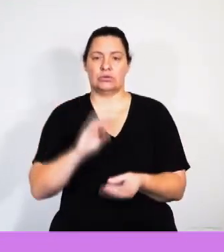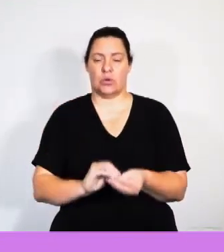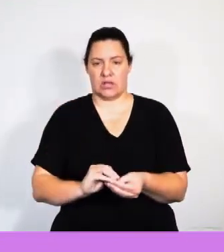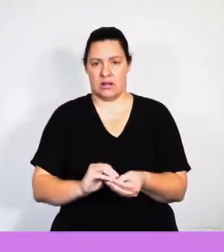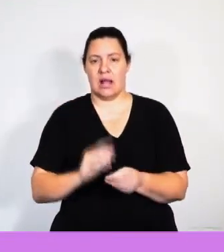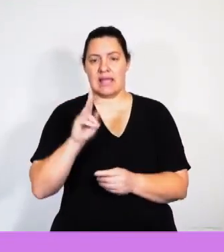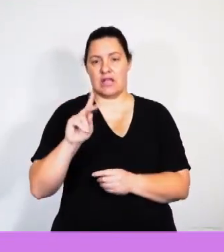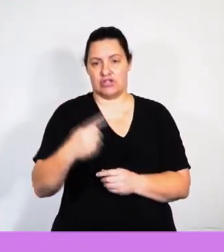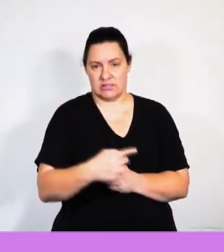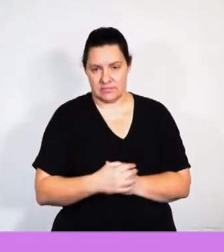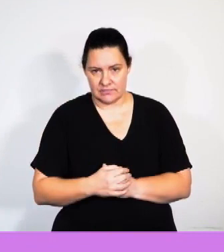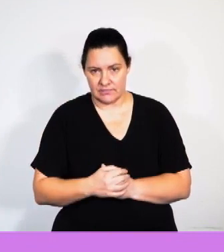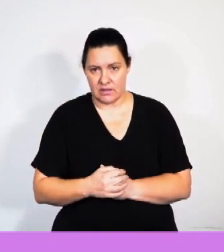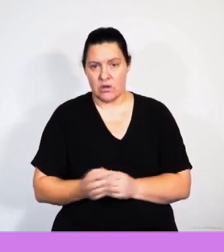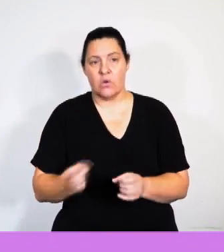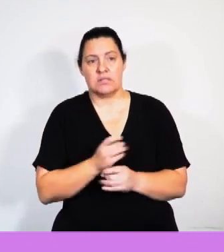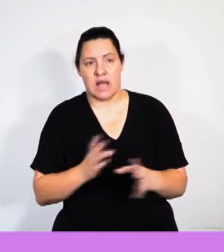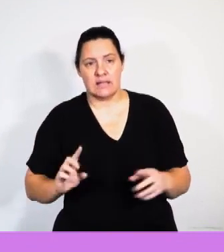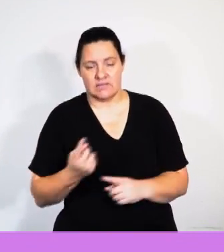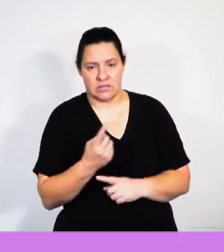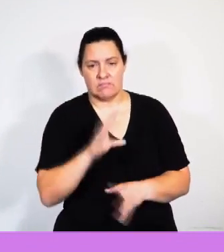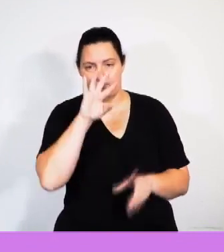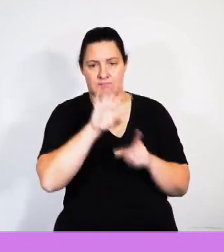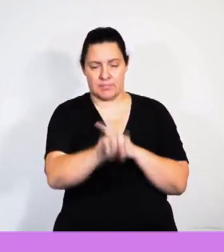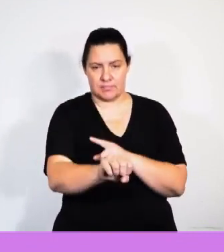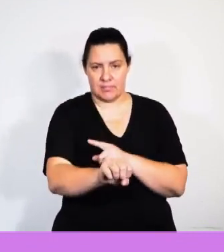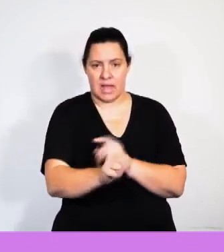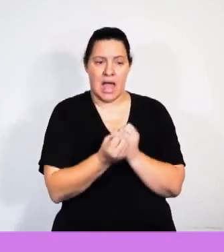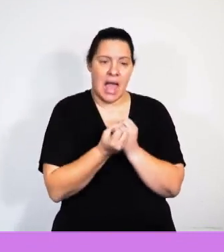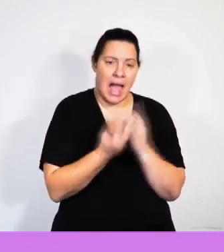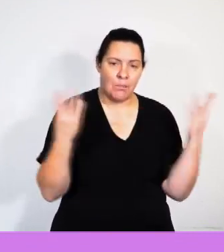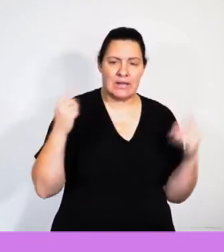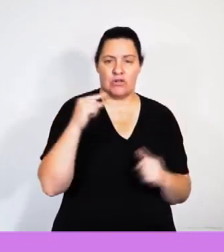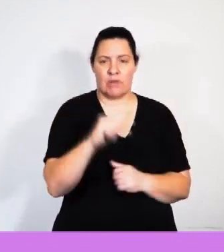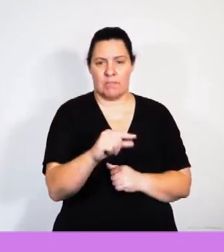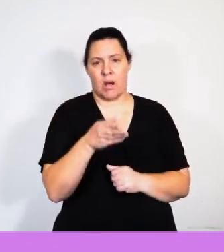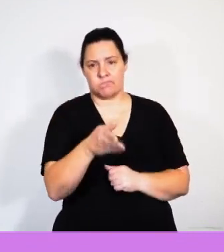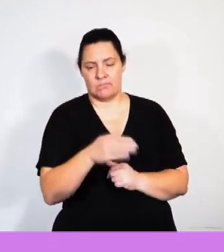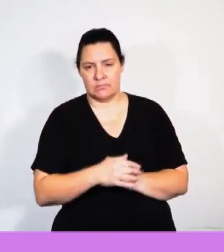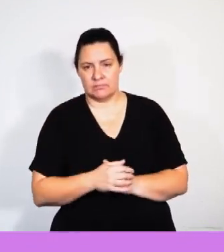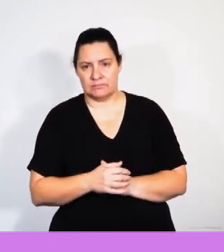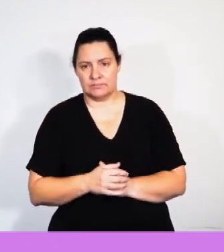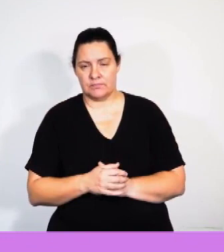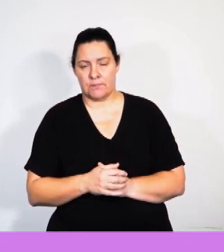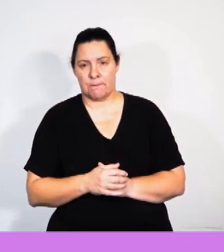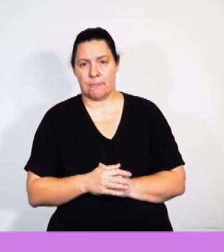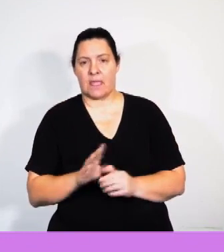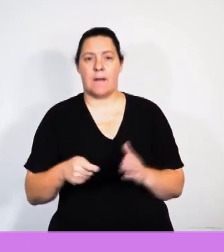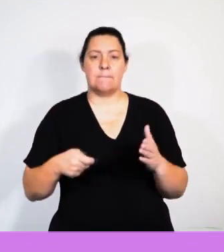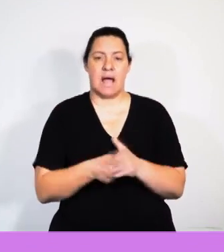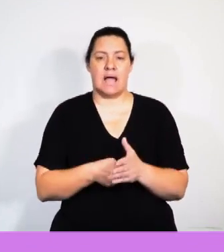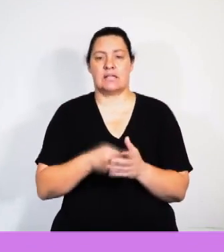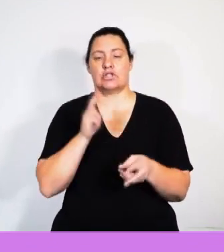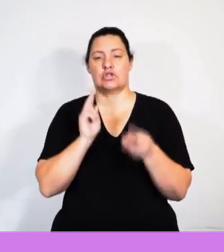total mass in kilograms. Let's start first by determining how many grams will that be. She